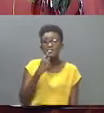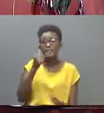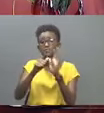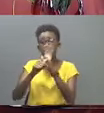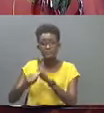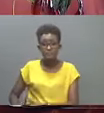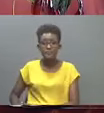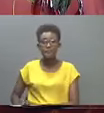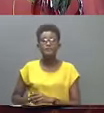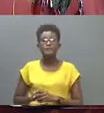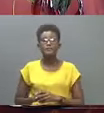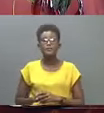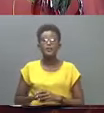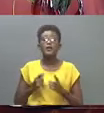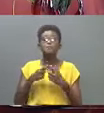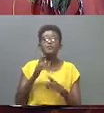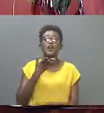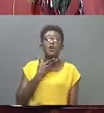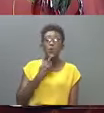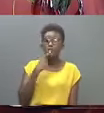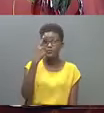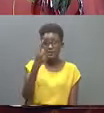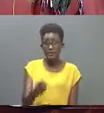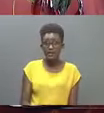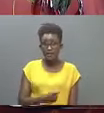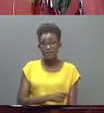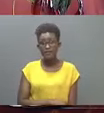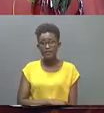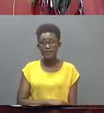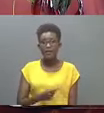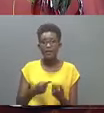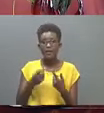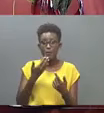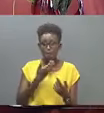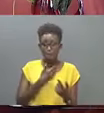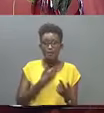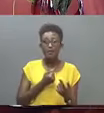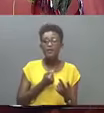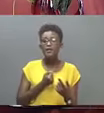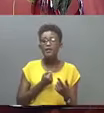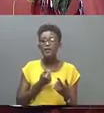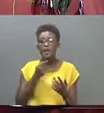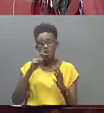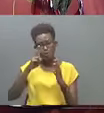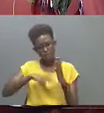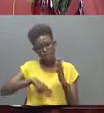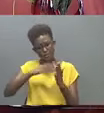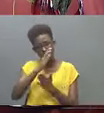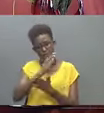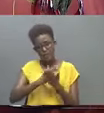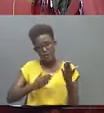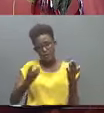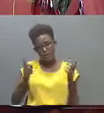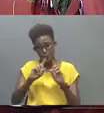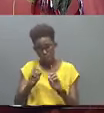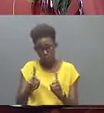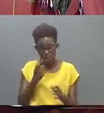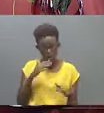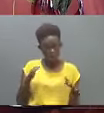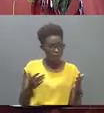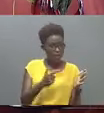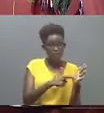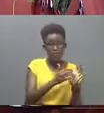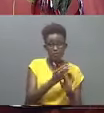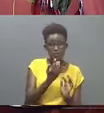deprive us. But I want to say, I have read somewhere, the Bible says